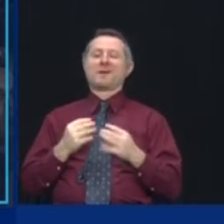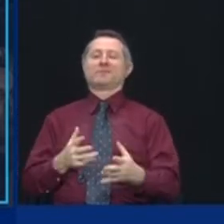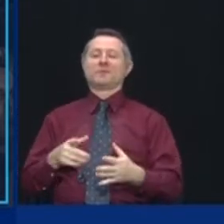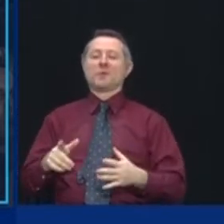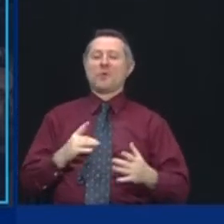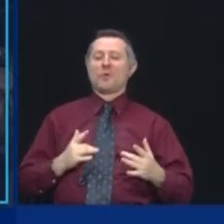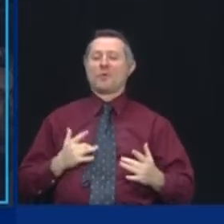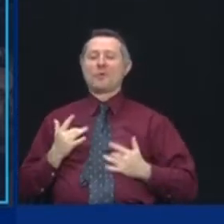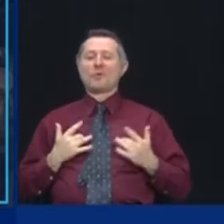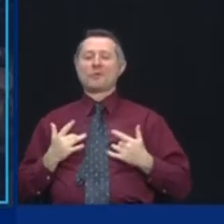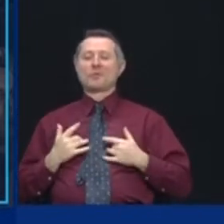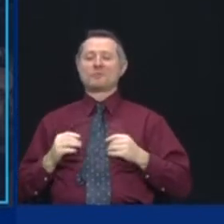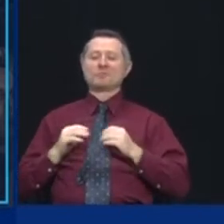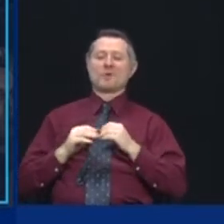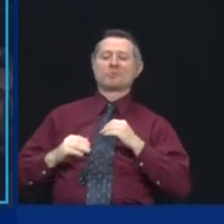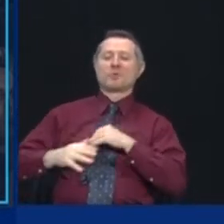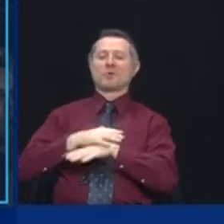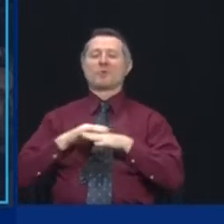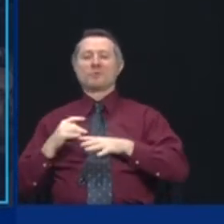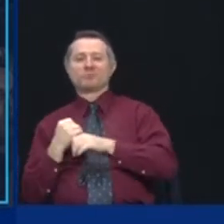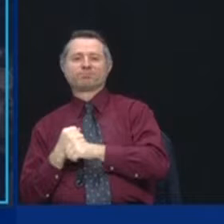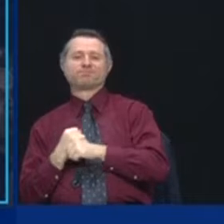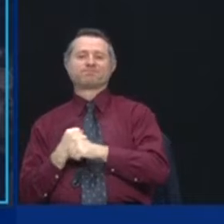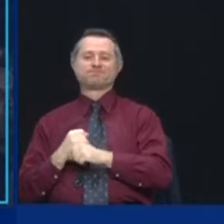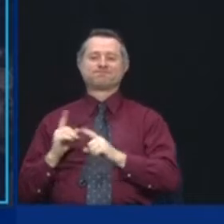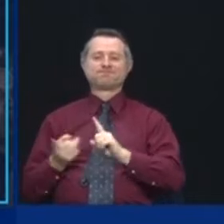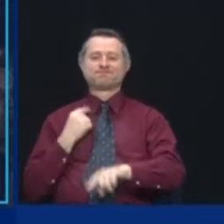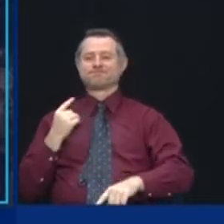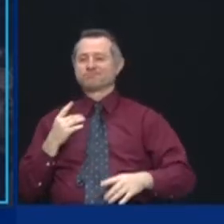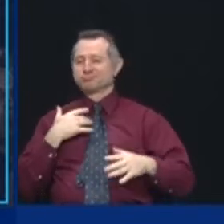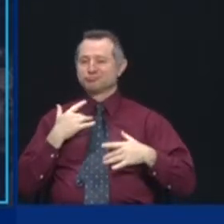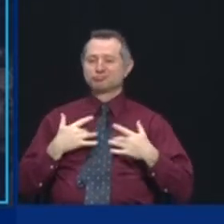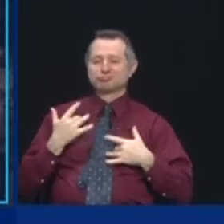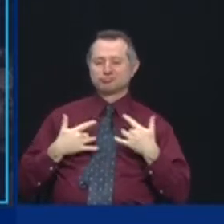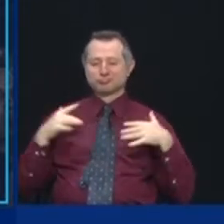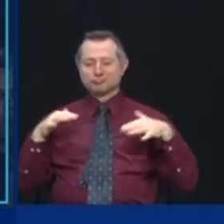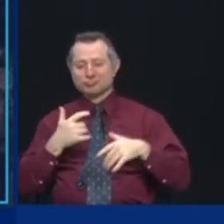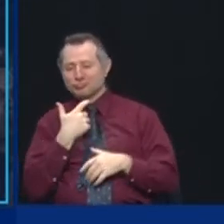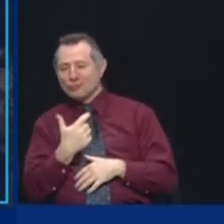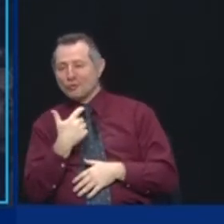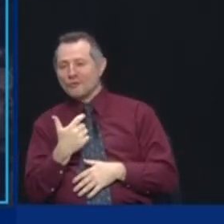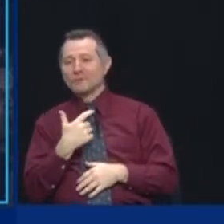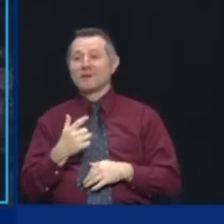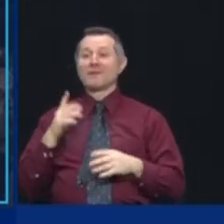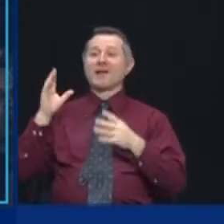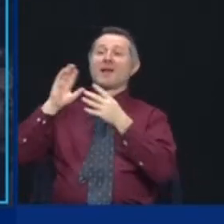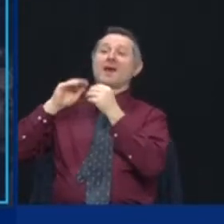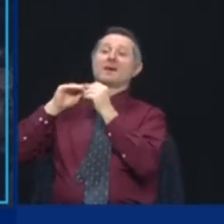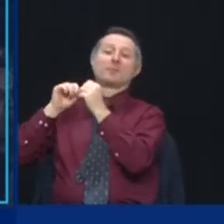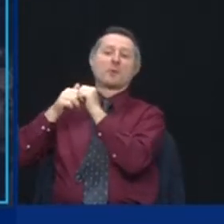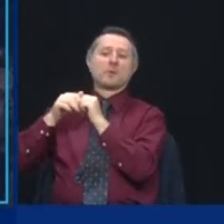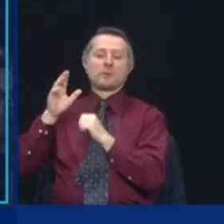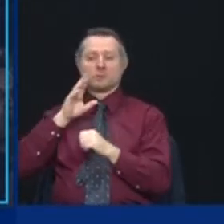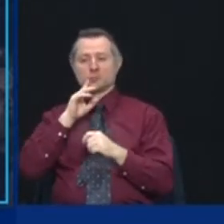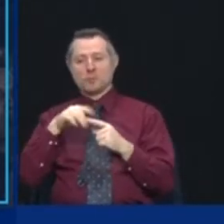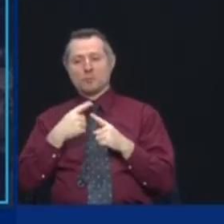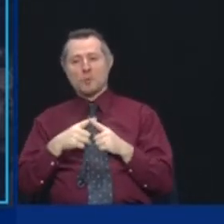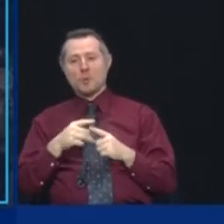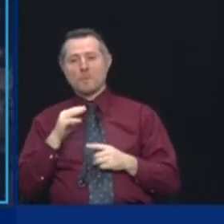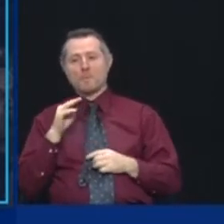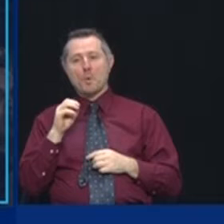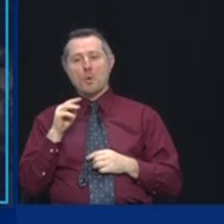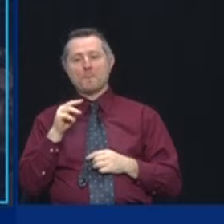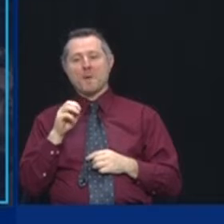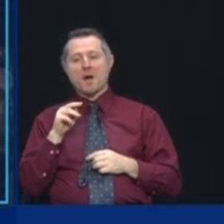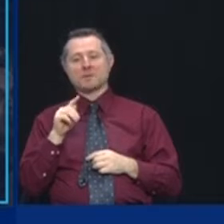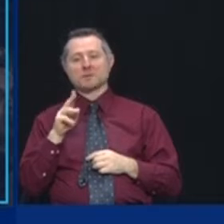dynamic into the stadium, right? So much of sports, they talk about momentum. And the crowd is